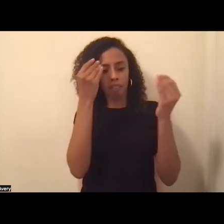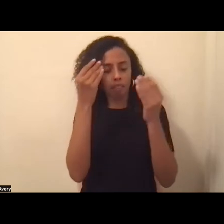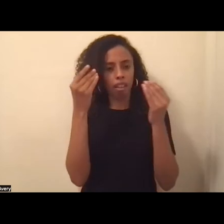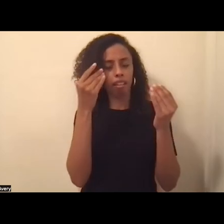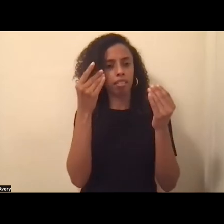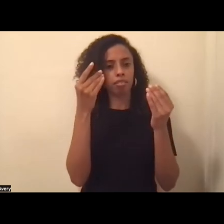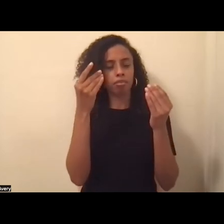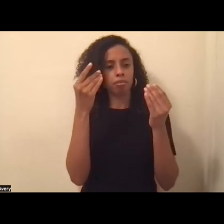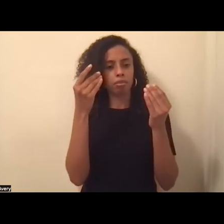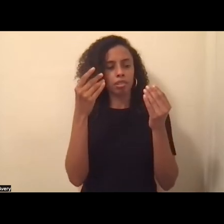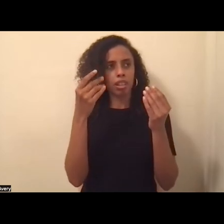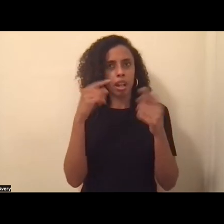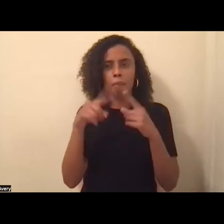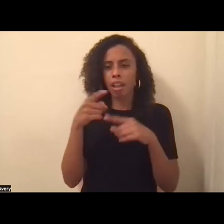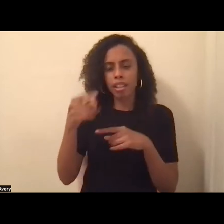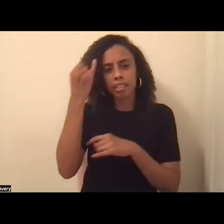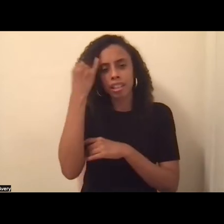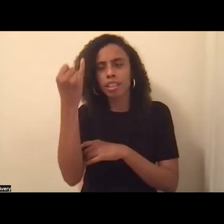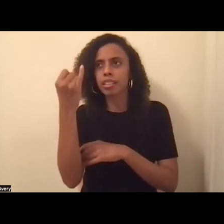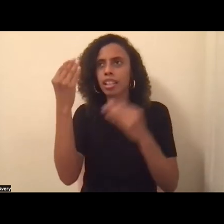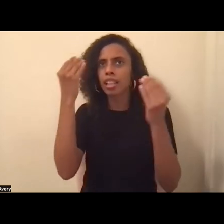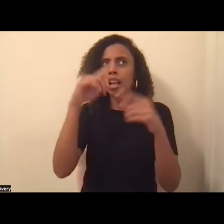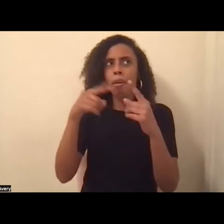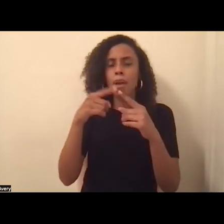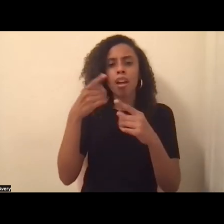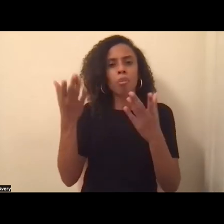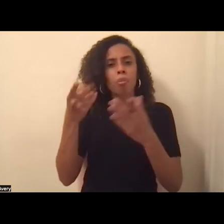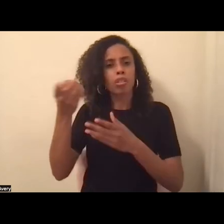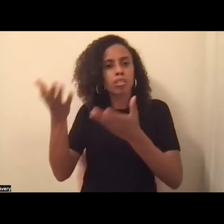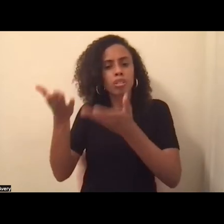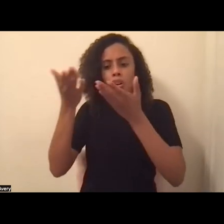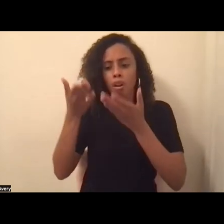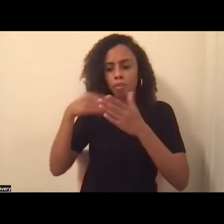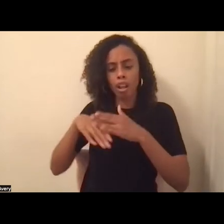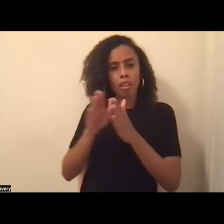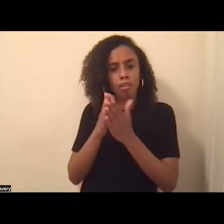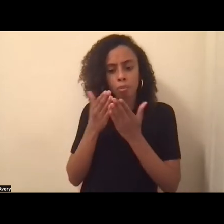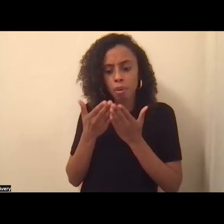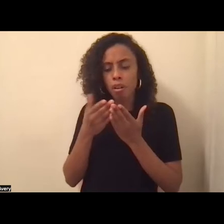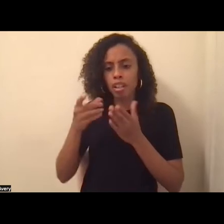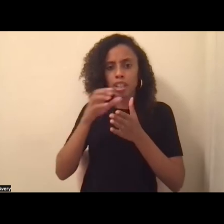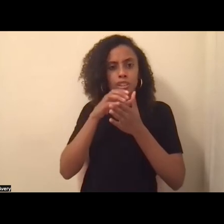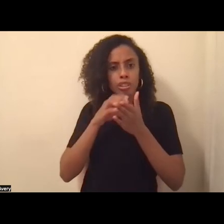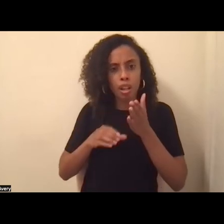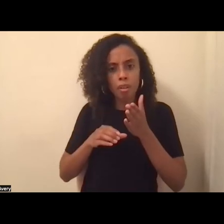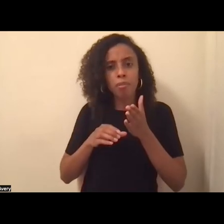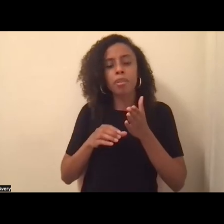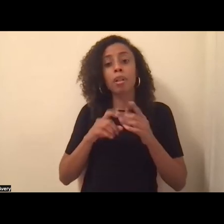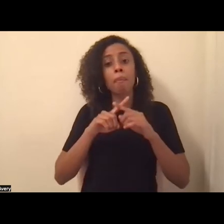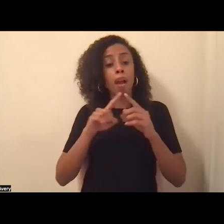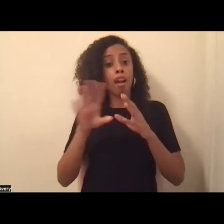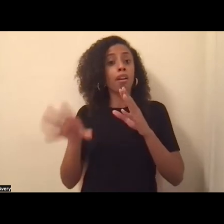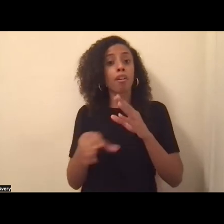ideas, right? To think about what she has to offer in this text and in these chapters, but